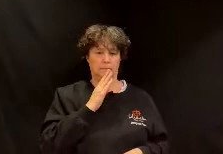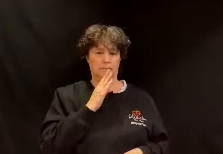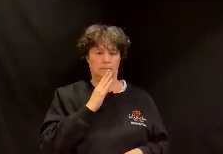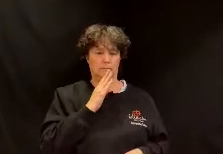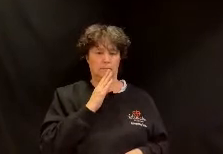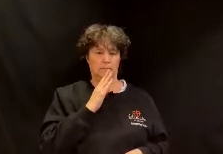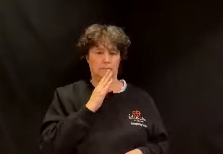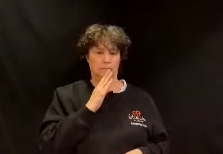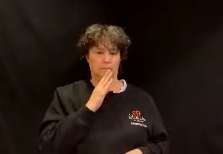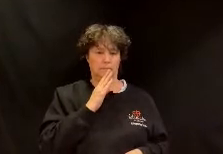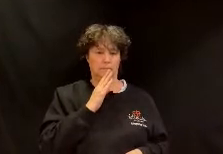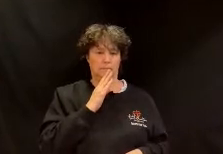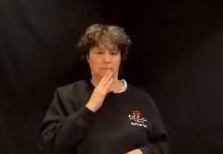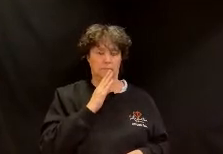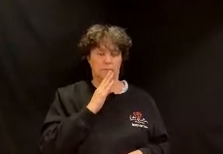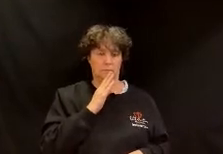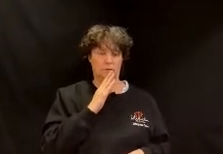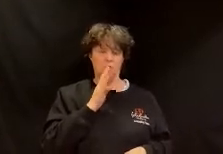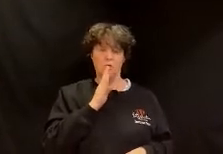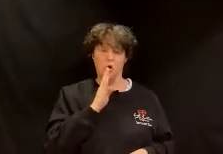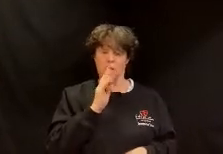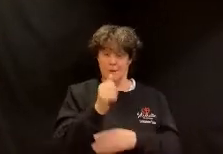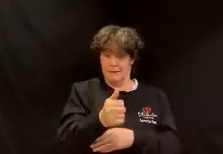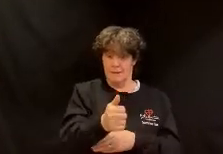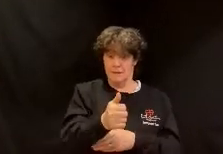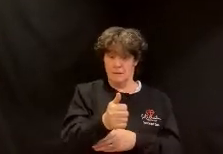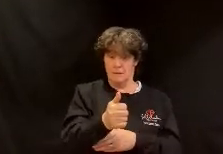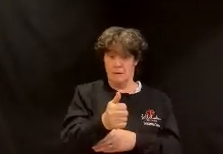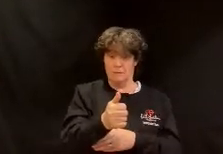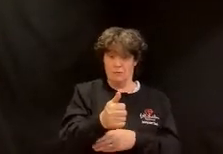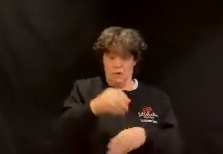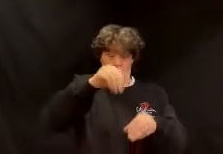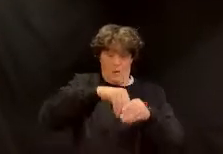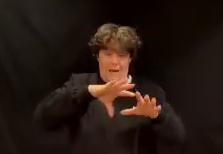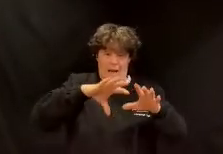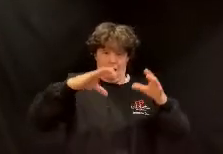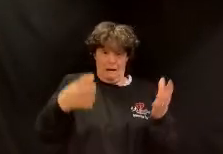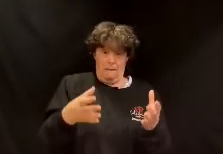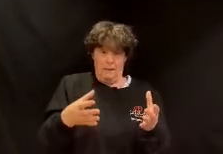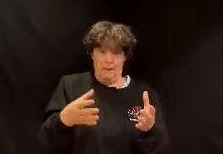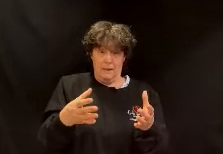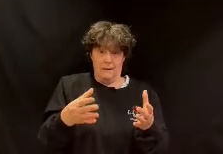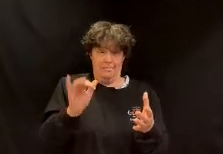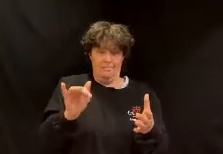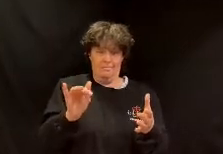So if you're talking to yourself, you're in good company. You're scriptural, you're biblical.